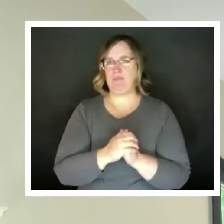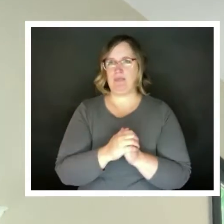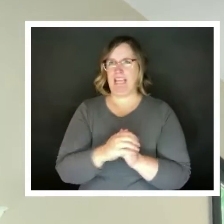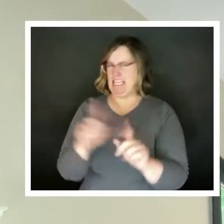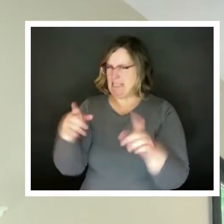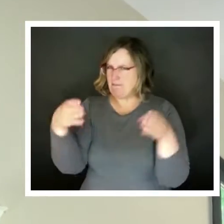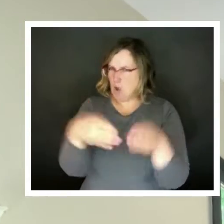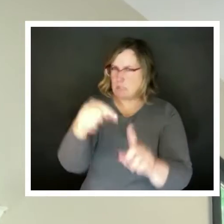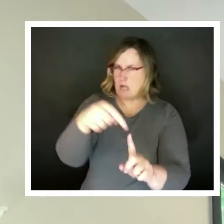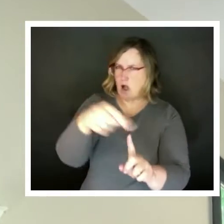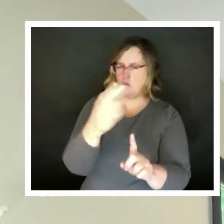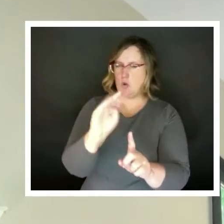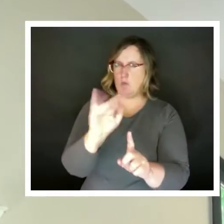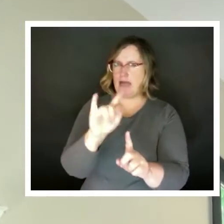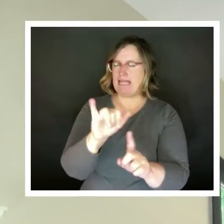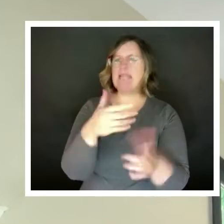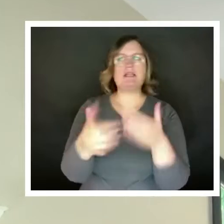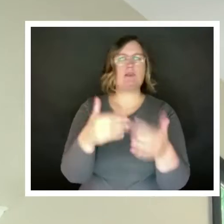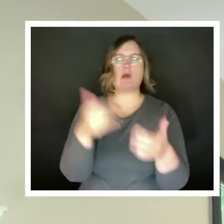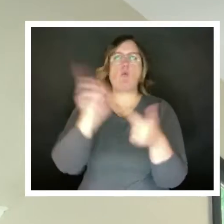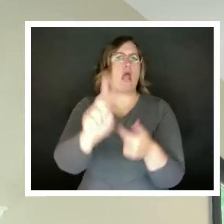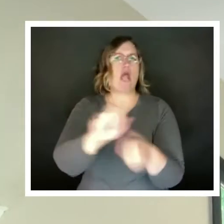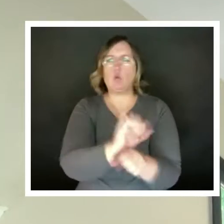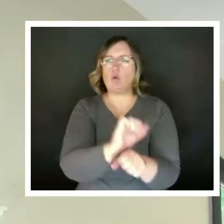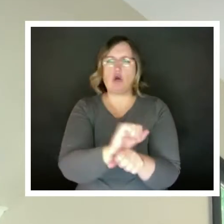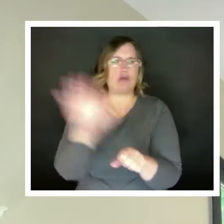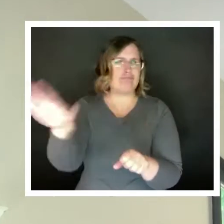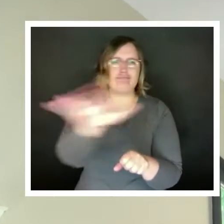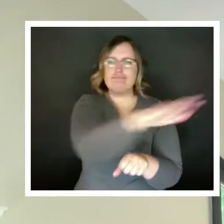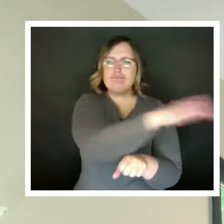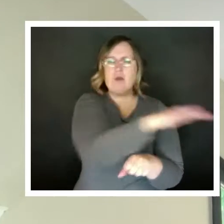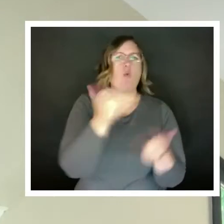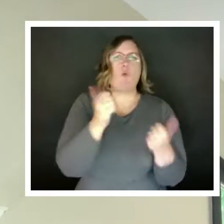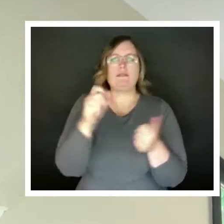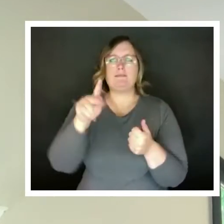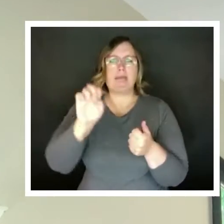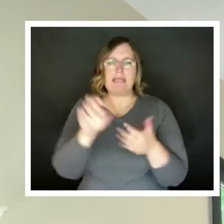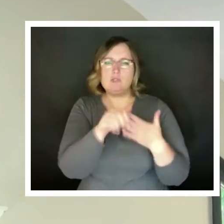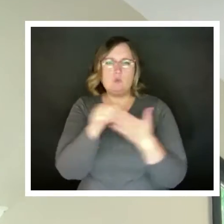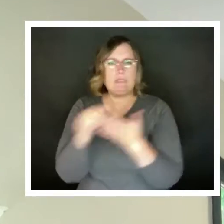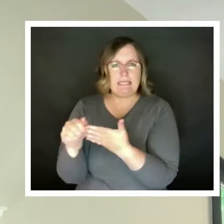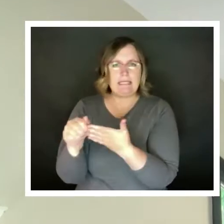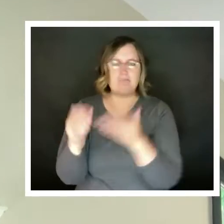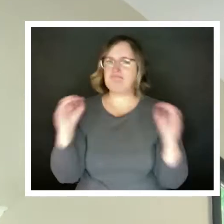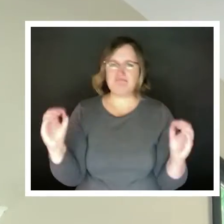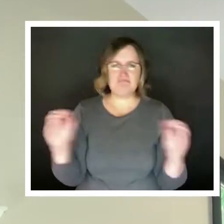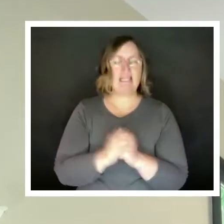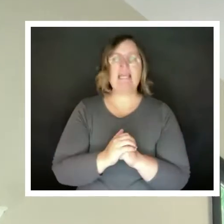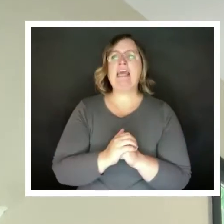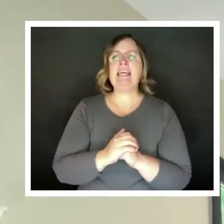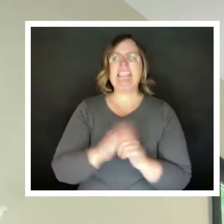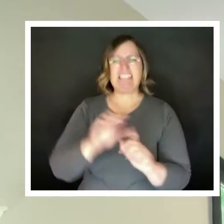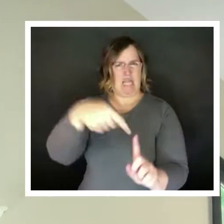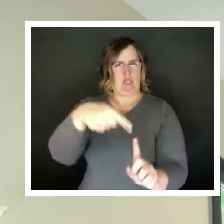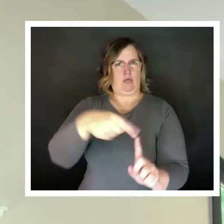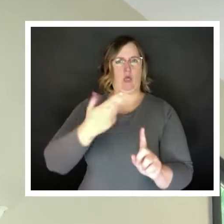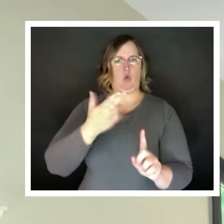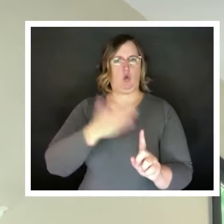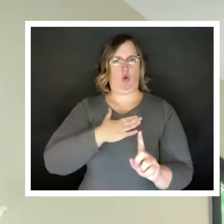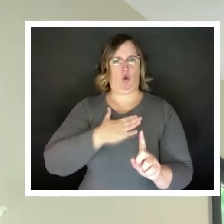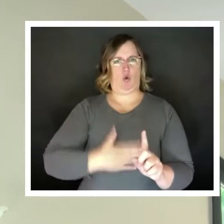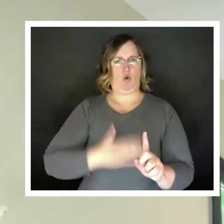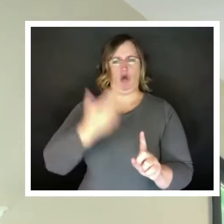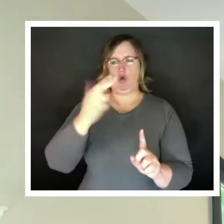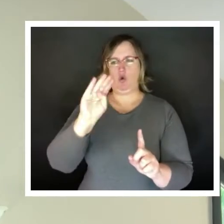no matter what sector you find yourself in, no matter what space you lead in. Centering humanity is this idea of